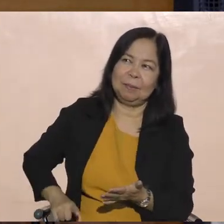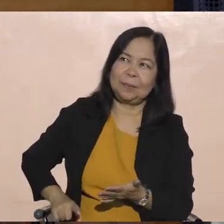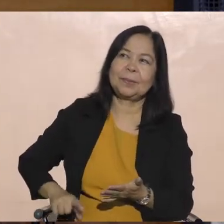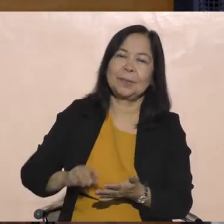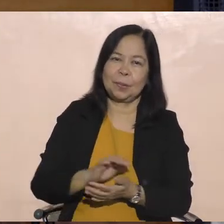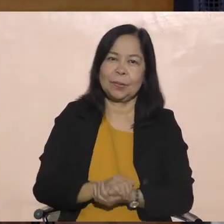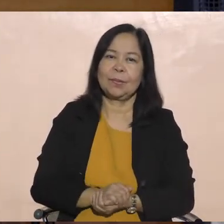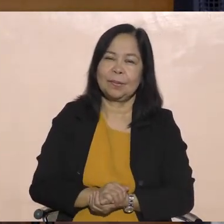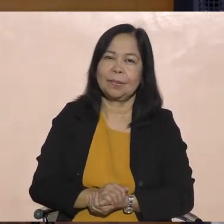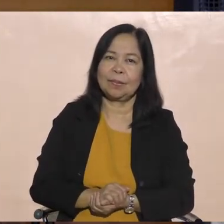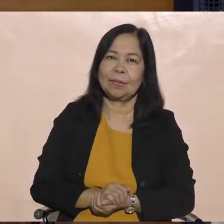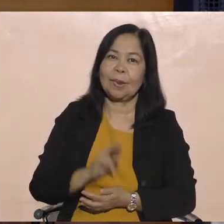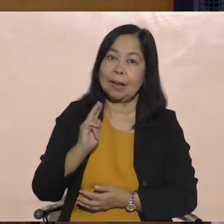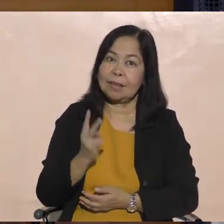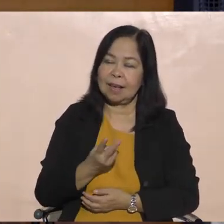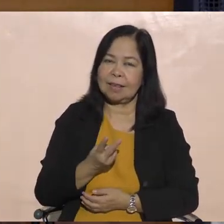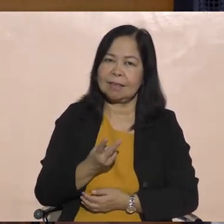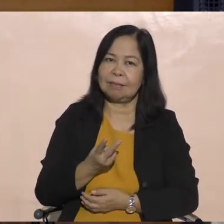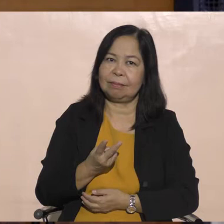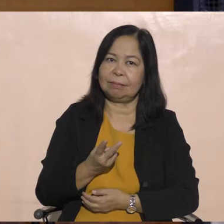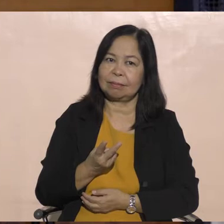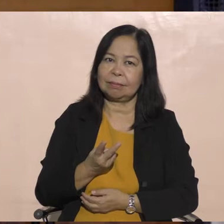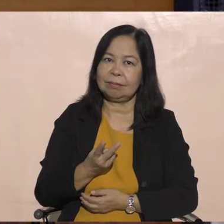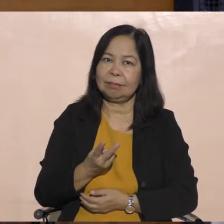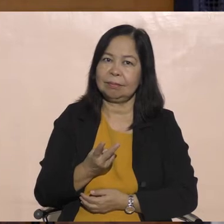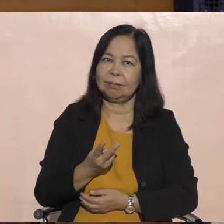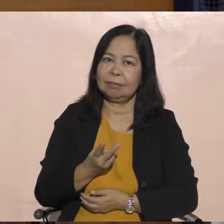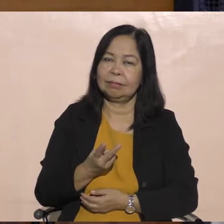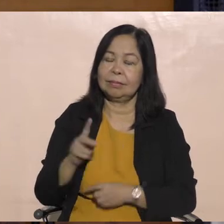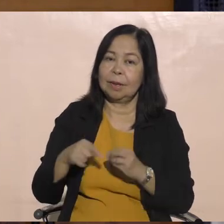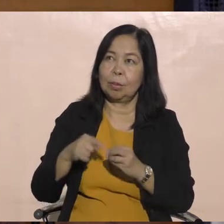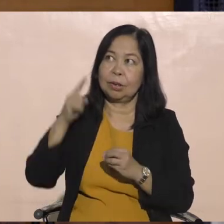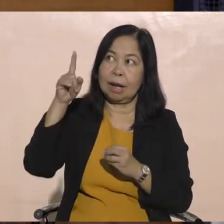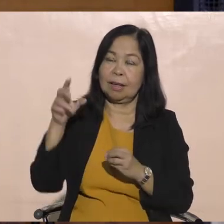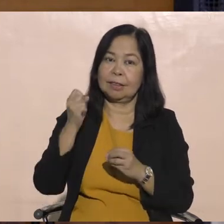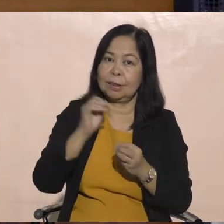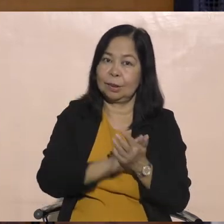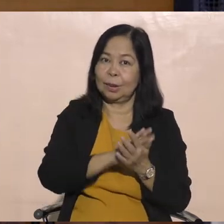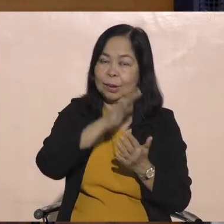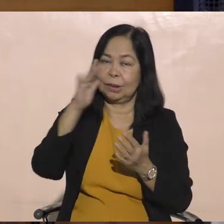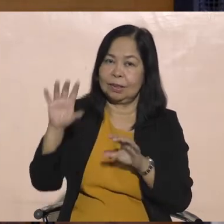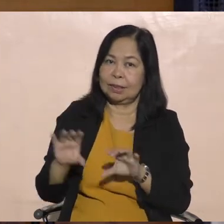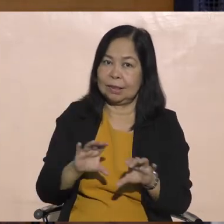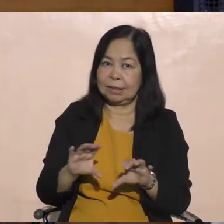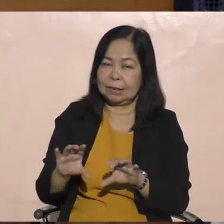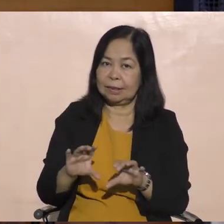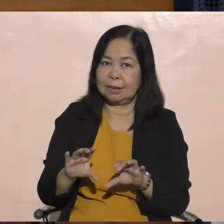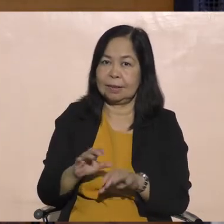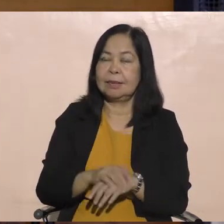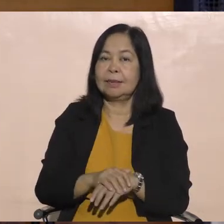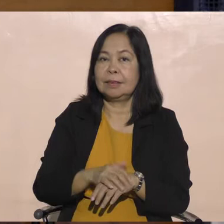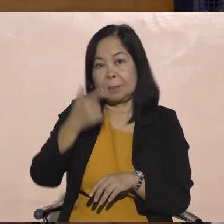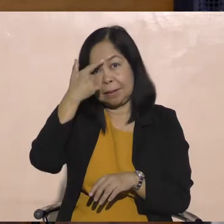Diyos. Hallelujah. Secondly, about God's glorious deeds, ganong glorious ang iyong mga